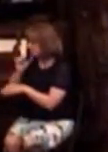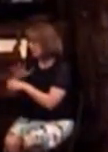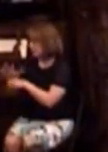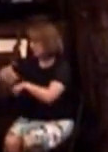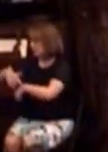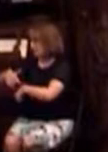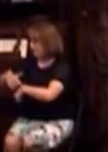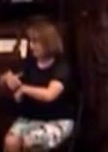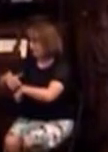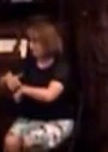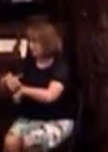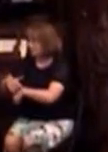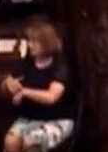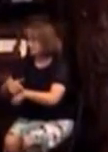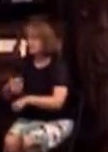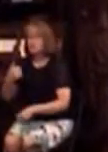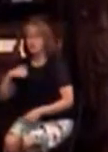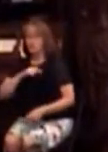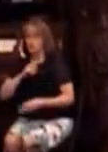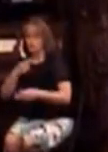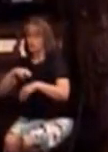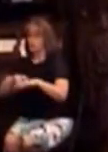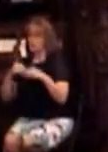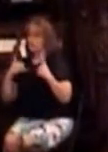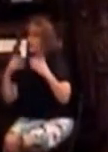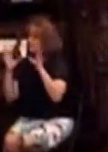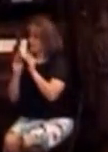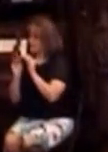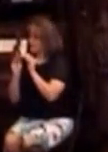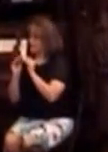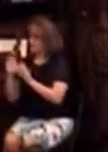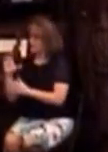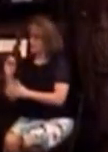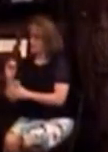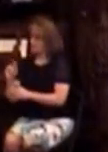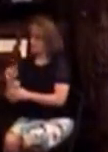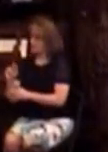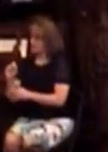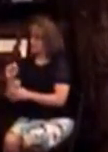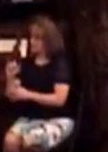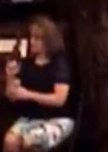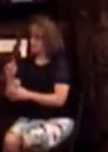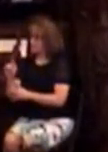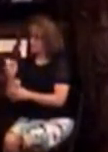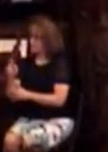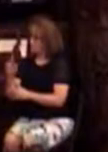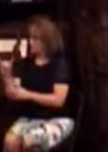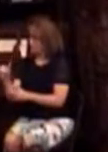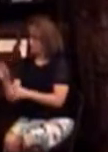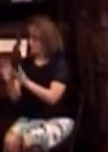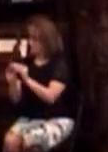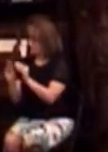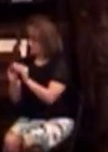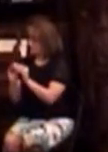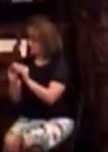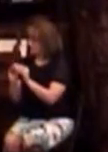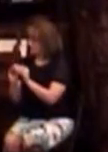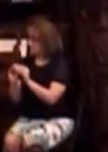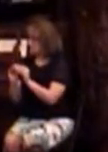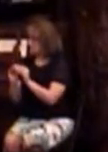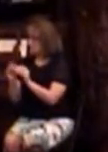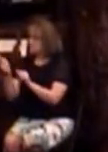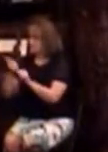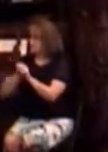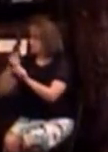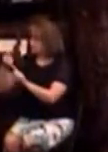our consistory meetings, leadership body of the church, we start our consistory meetings every month with the